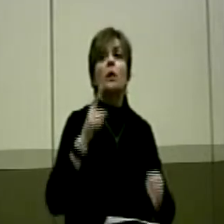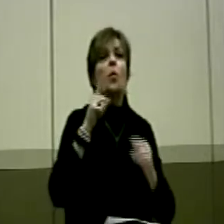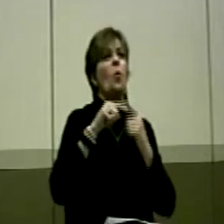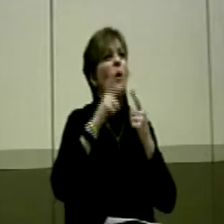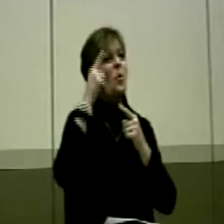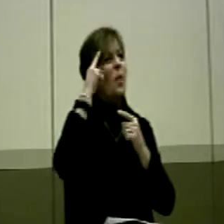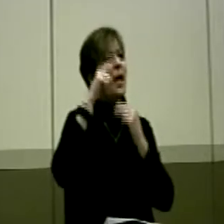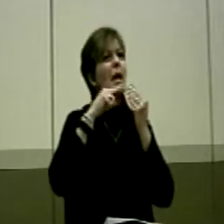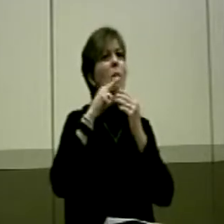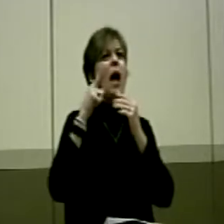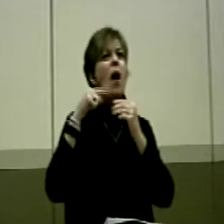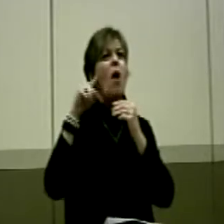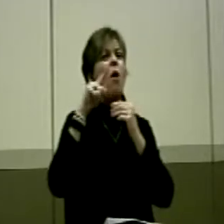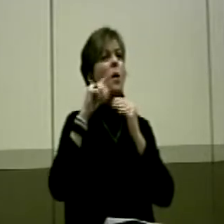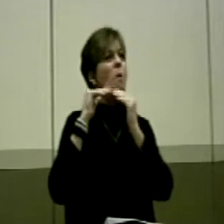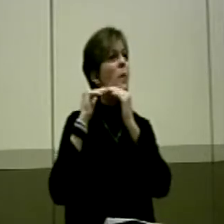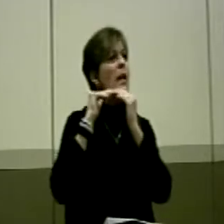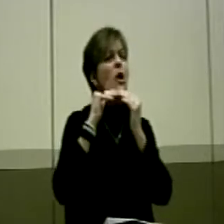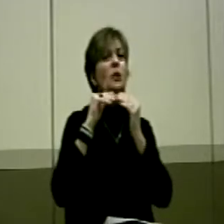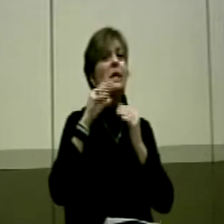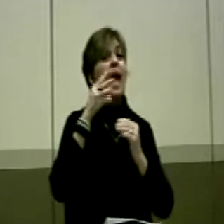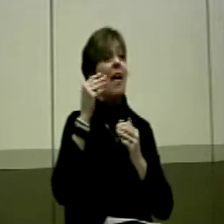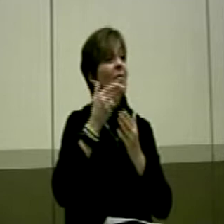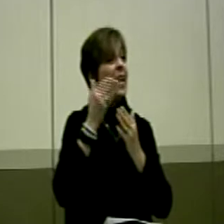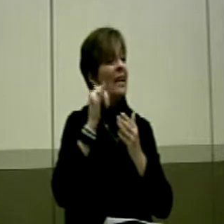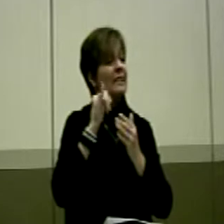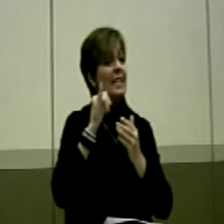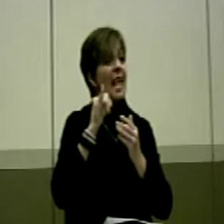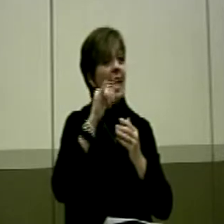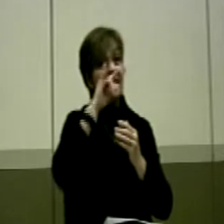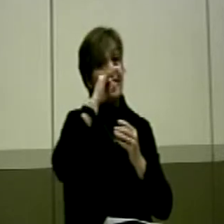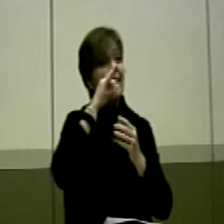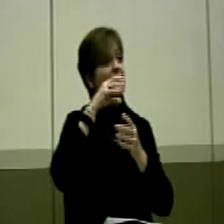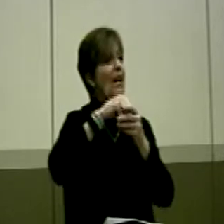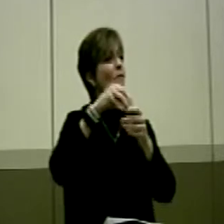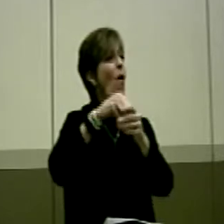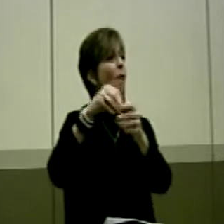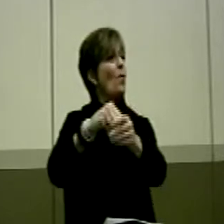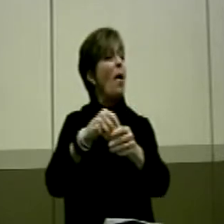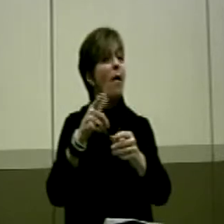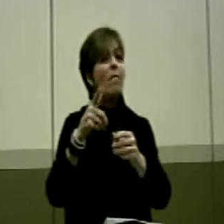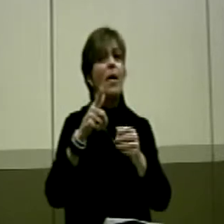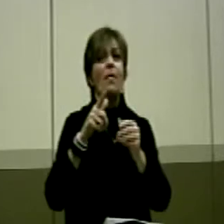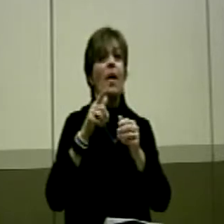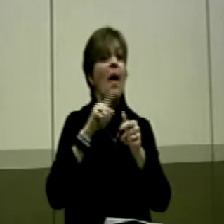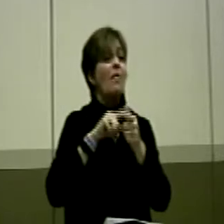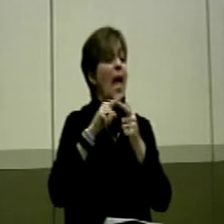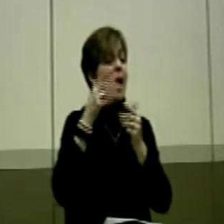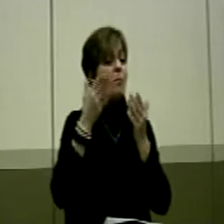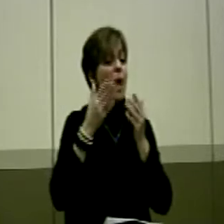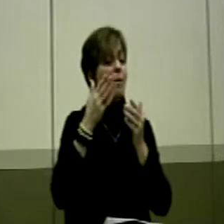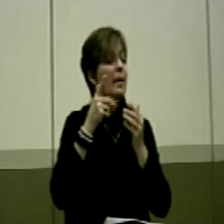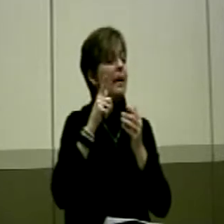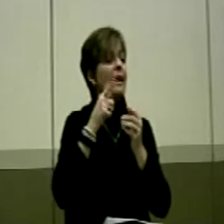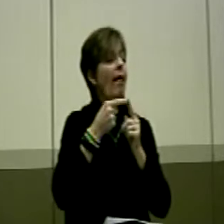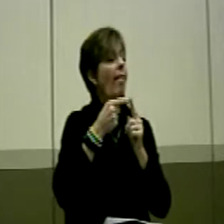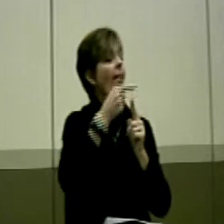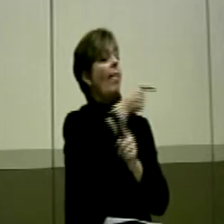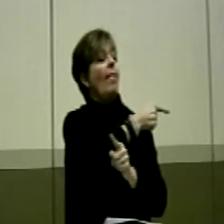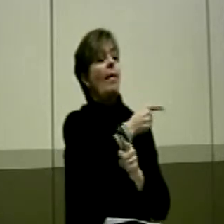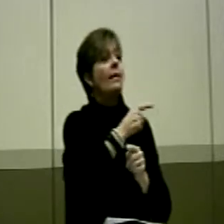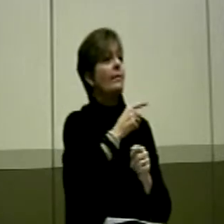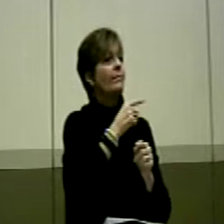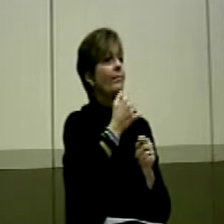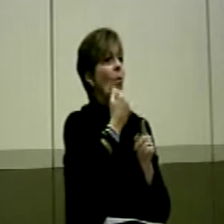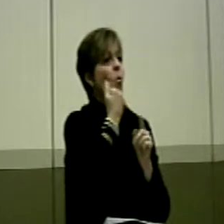into which continue on them on a path that's maybe not favorable. So that is another time we can be teaching this.